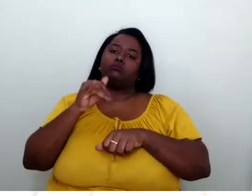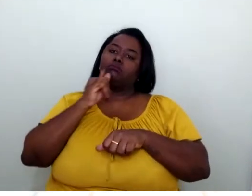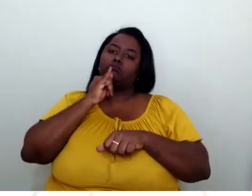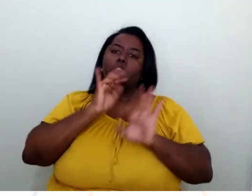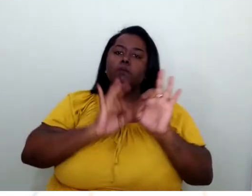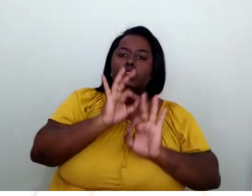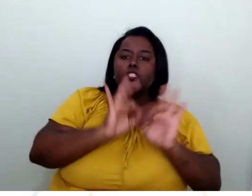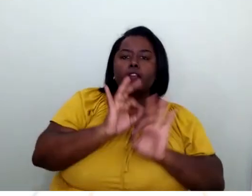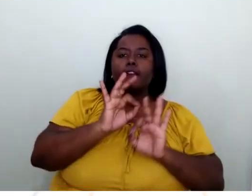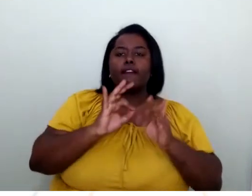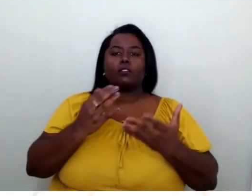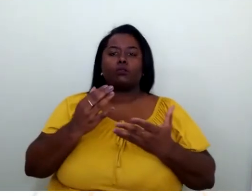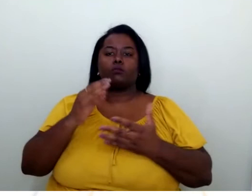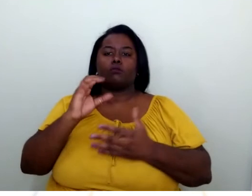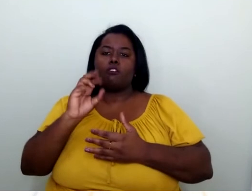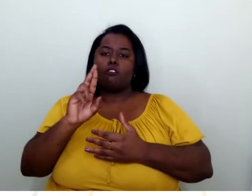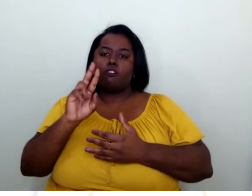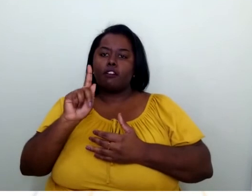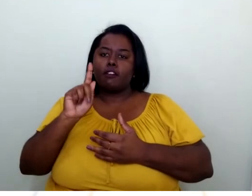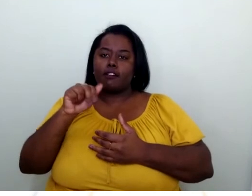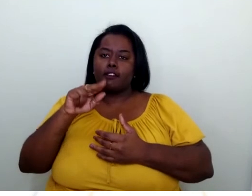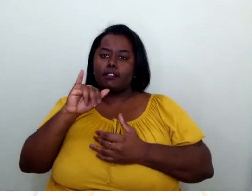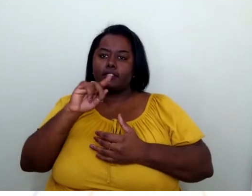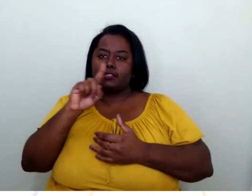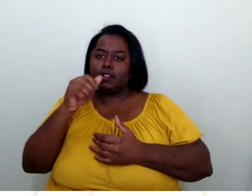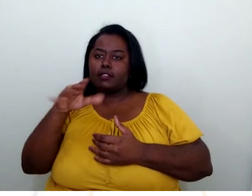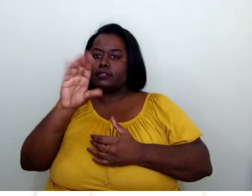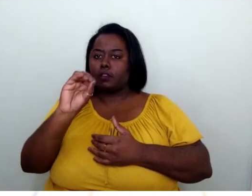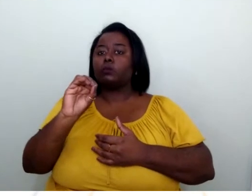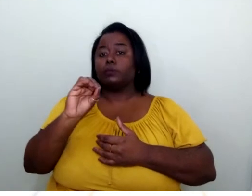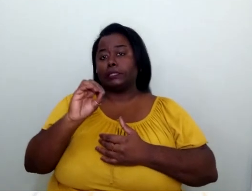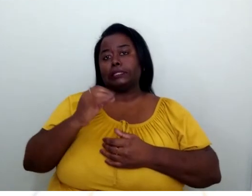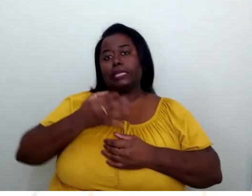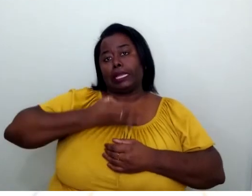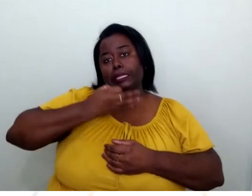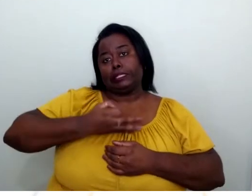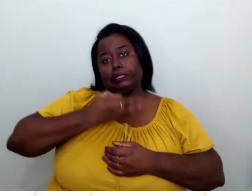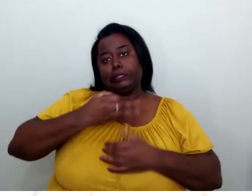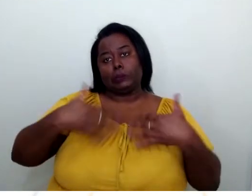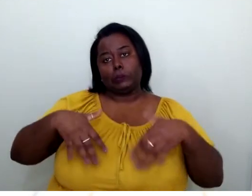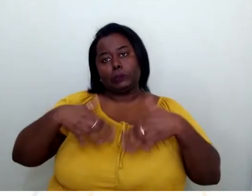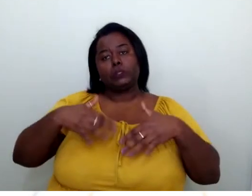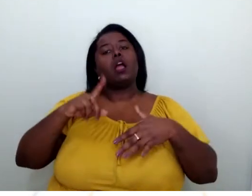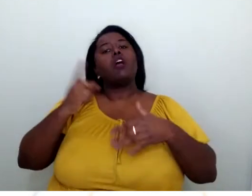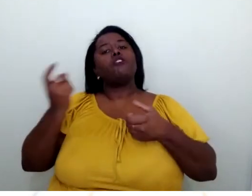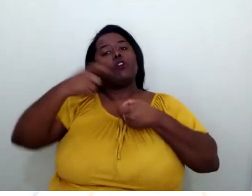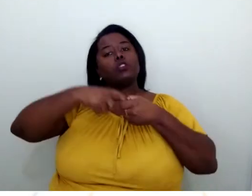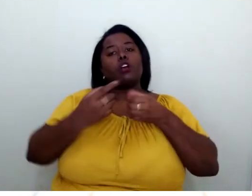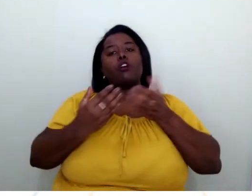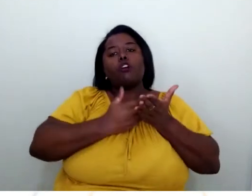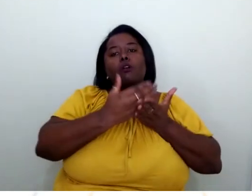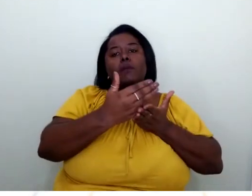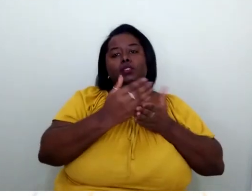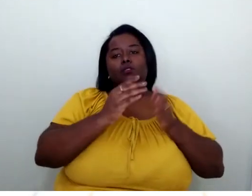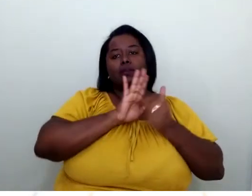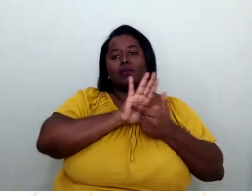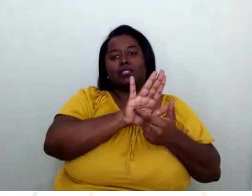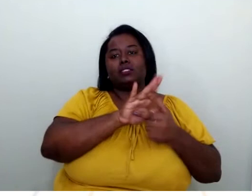but again, helping others as well. So the one thing that we have a saying in